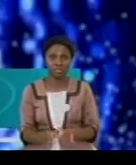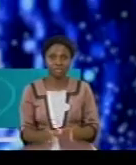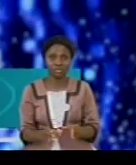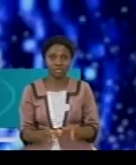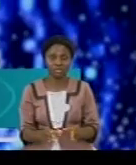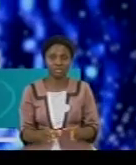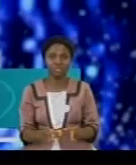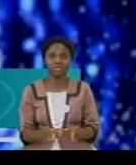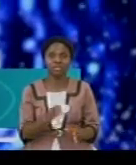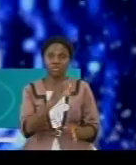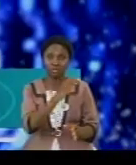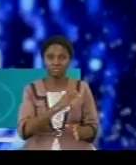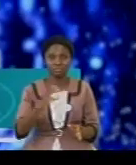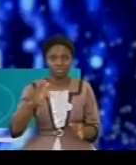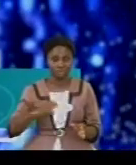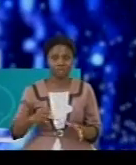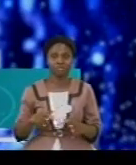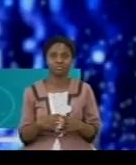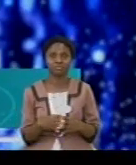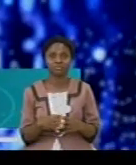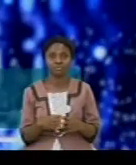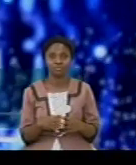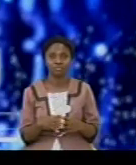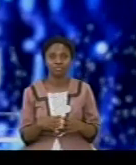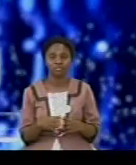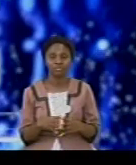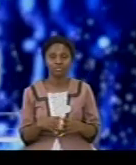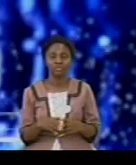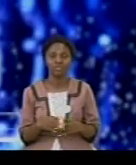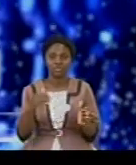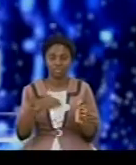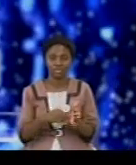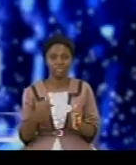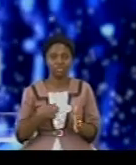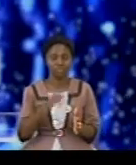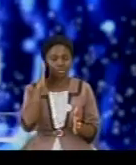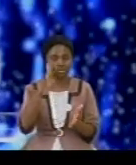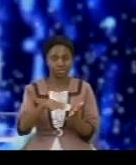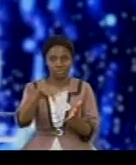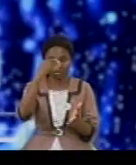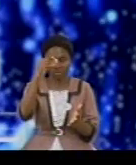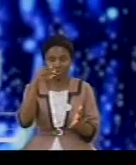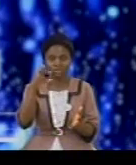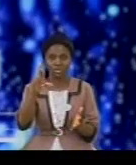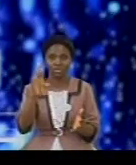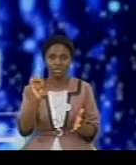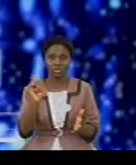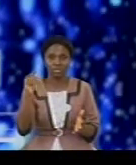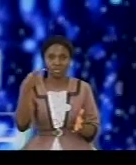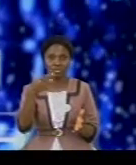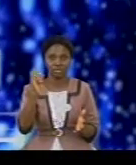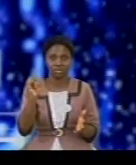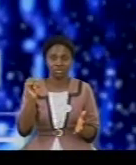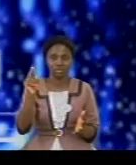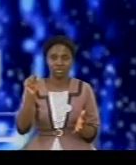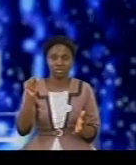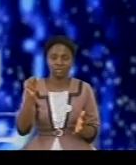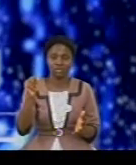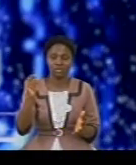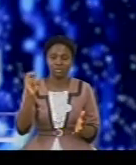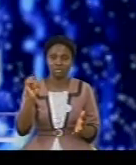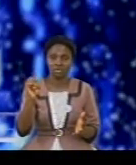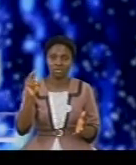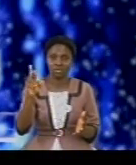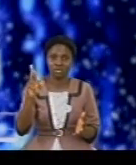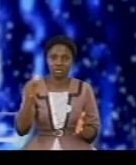three, we shall see regeneration that qualifies for kingdom citizenship.